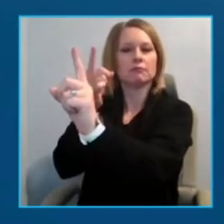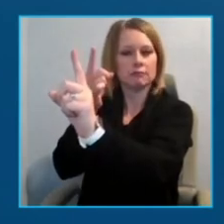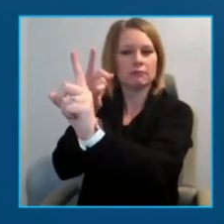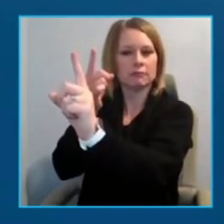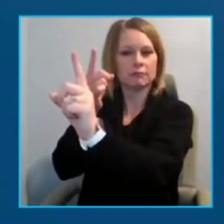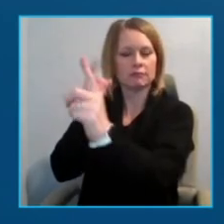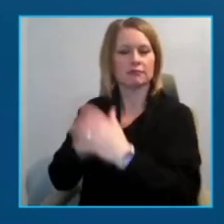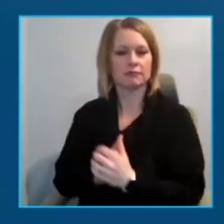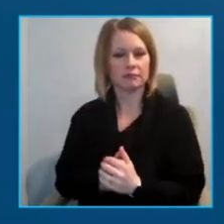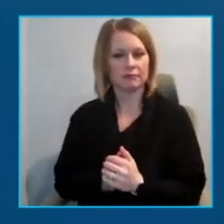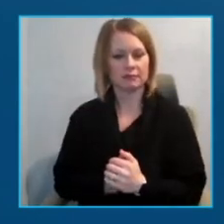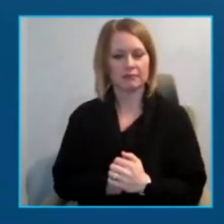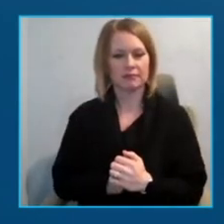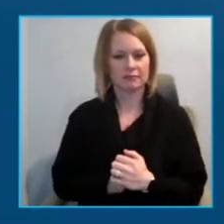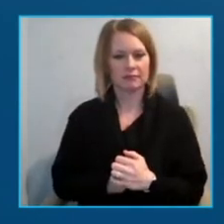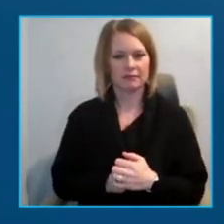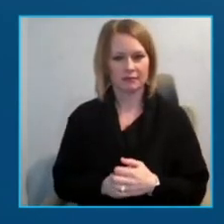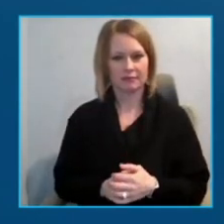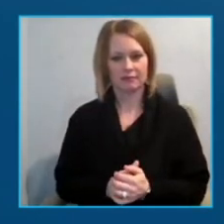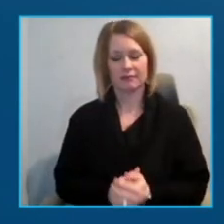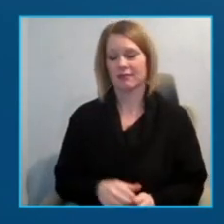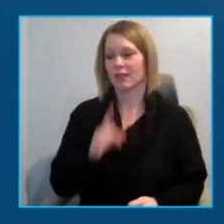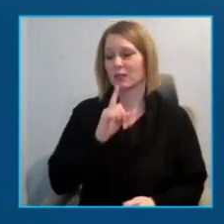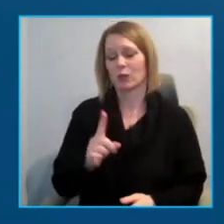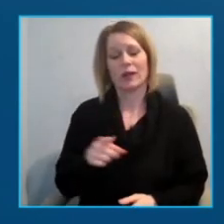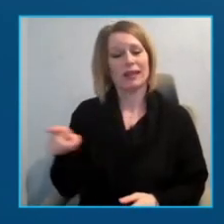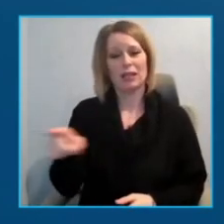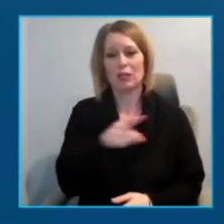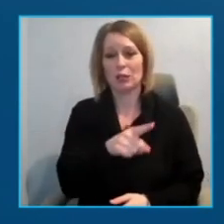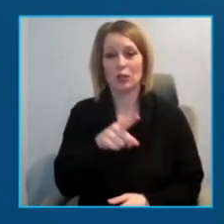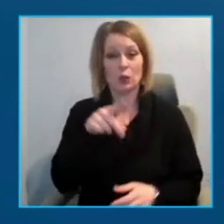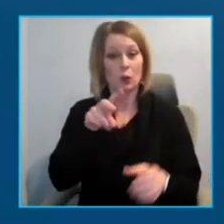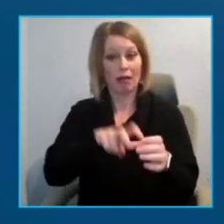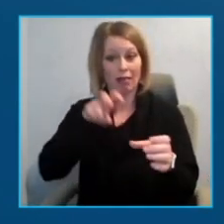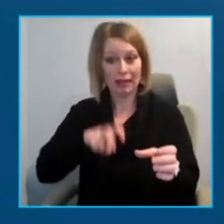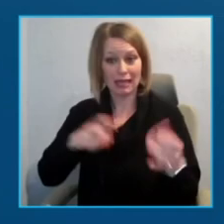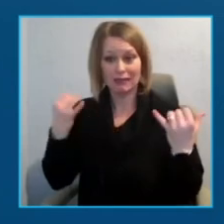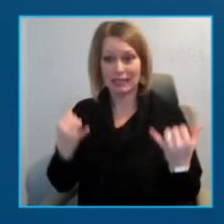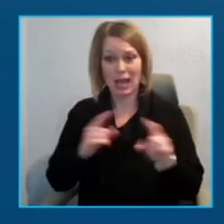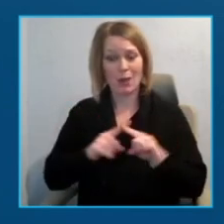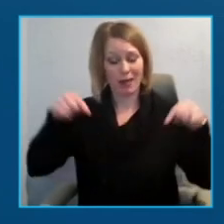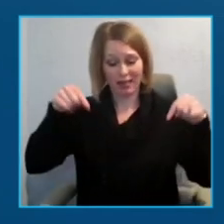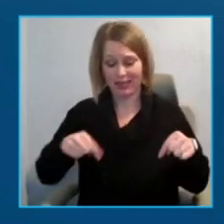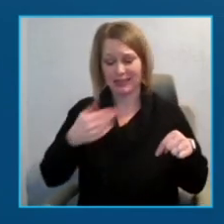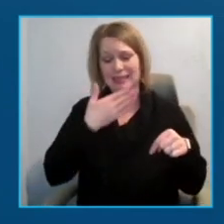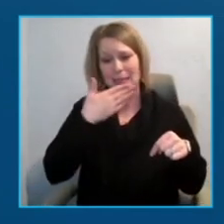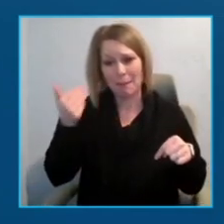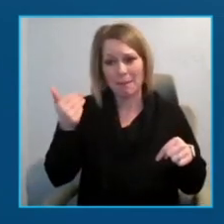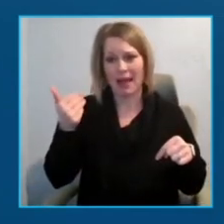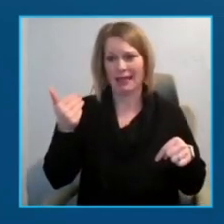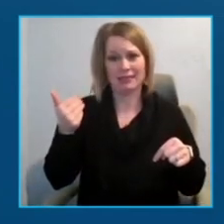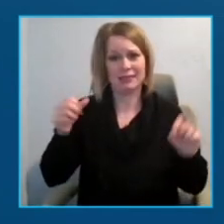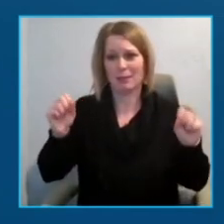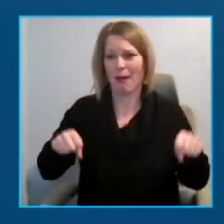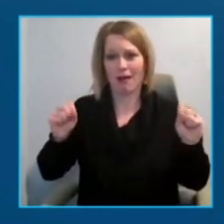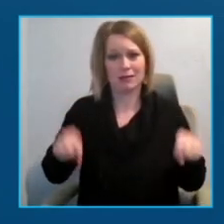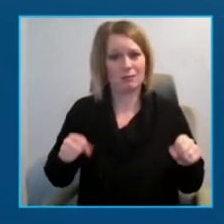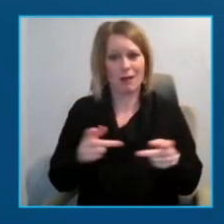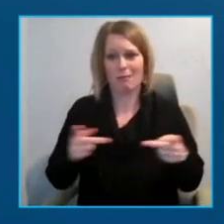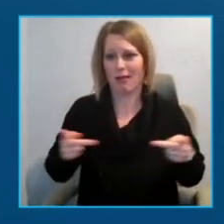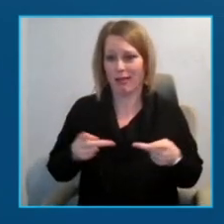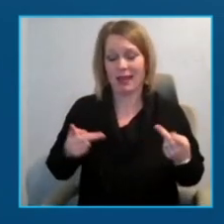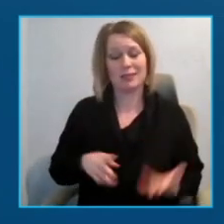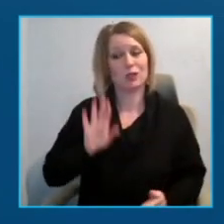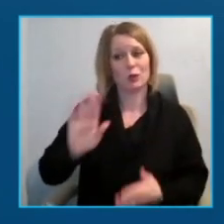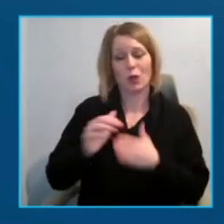this party in the best place, and we are grateful for your leadership. Thank you. Thank you so much. And it's been a pleasure to